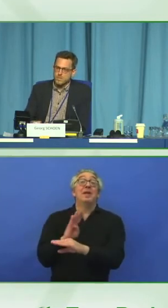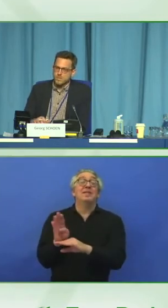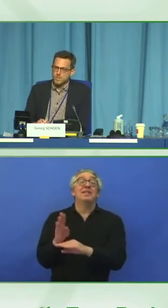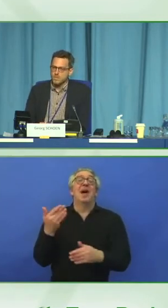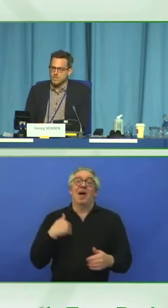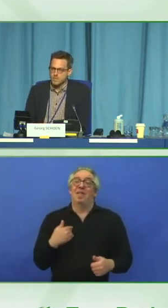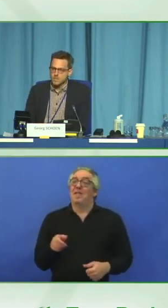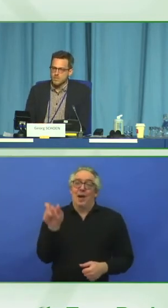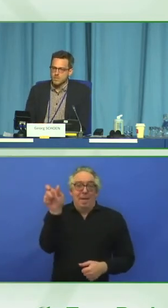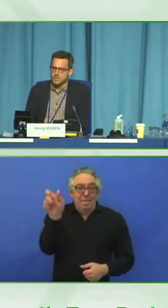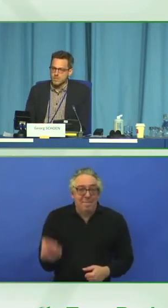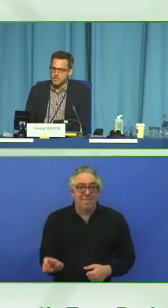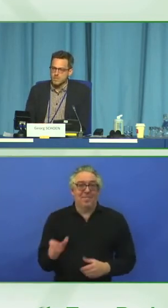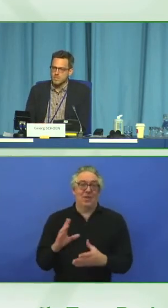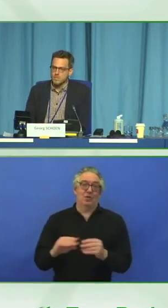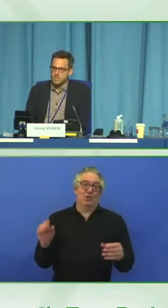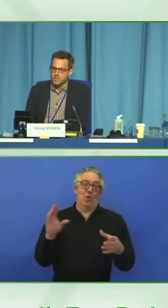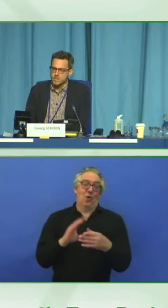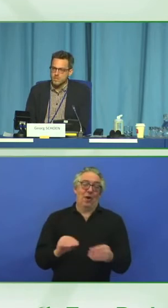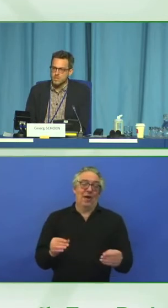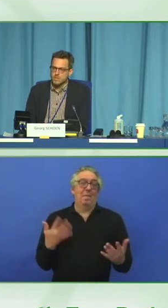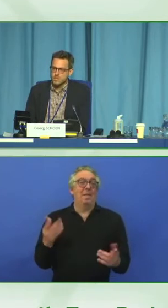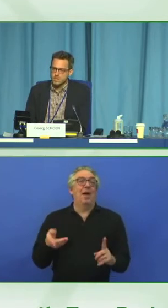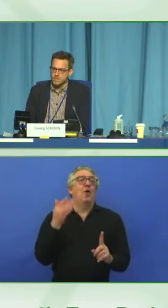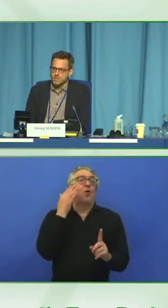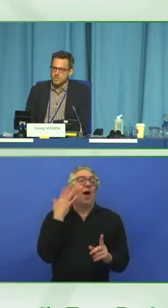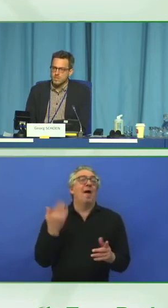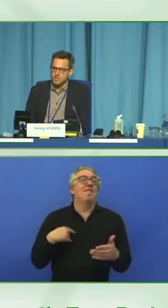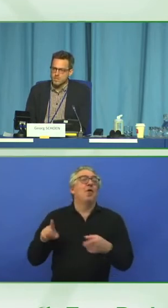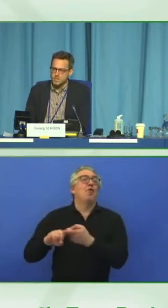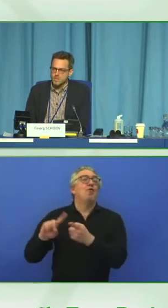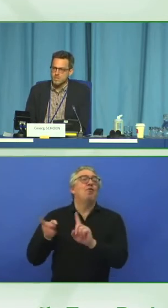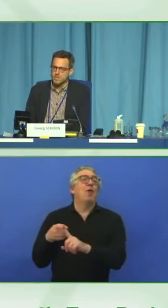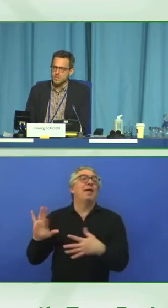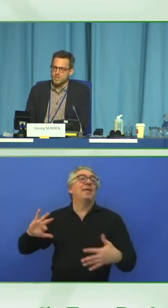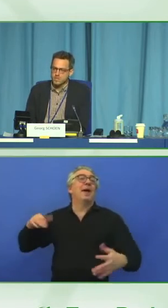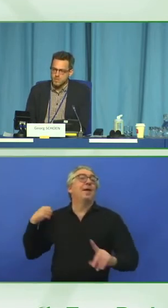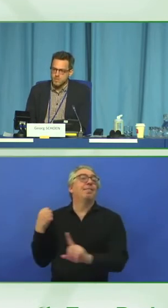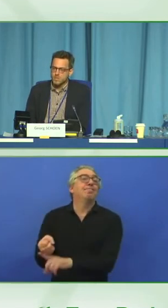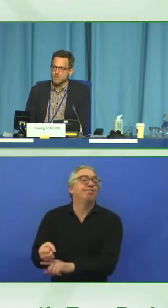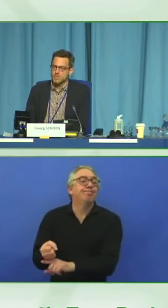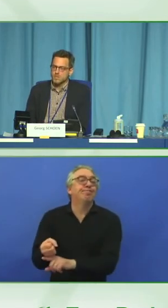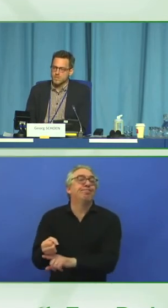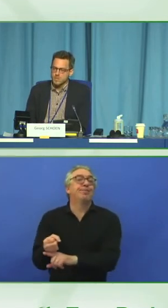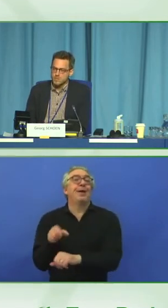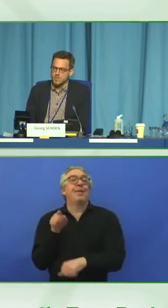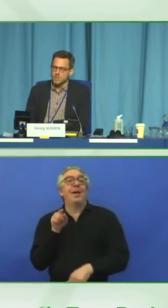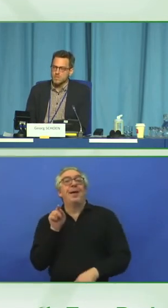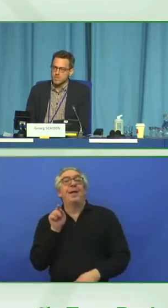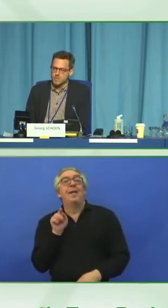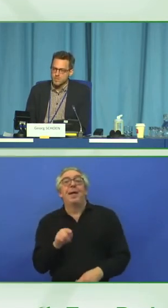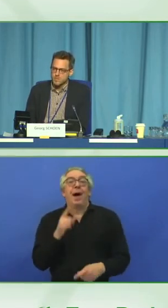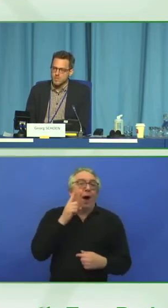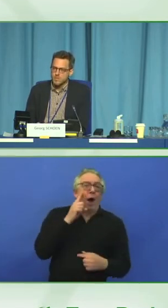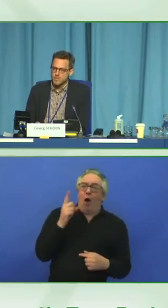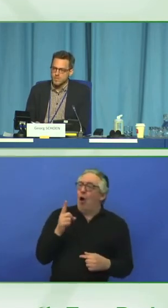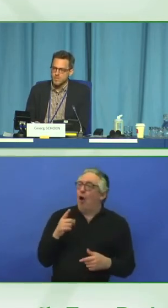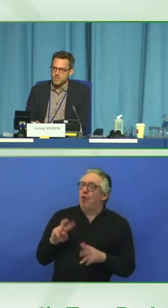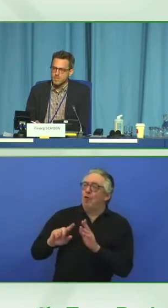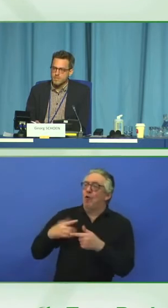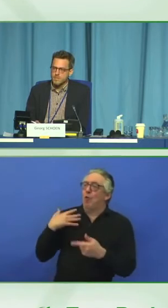who met with an accident, and then they created this crutch, which sort of the bottom of